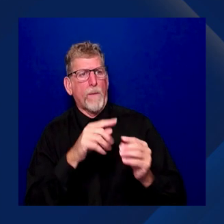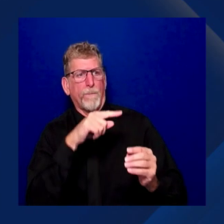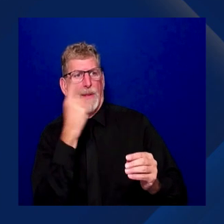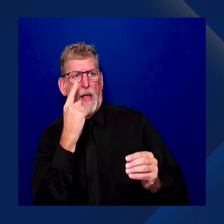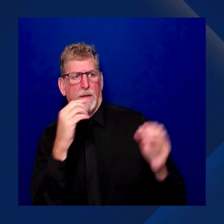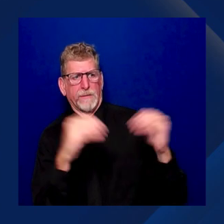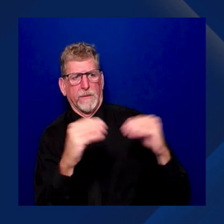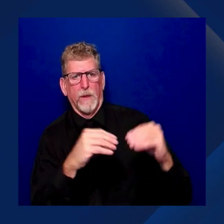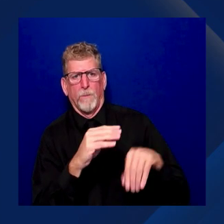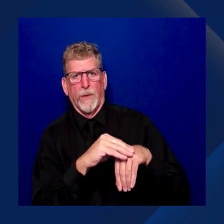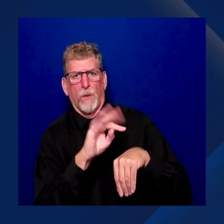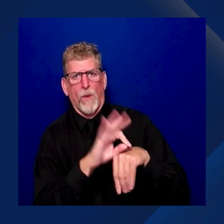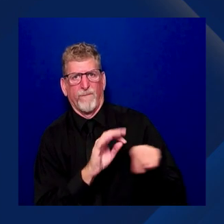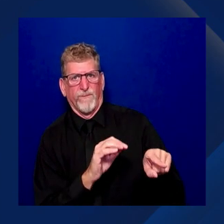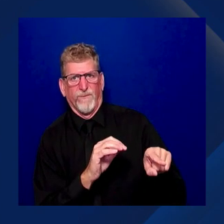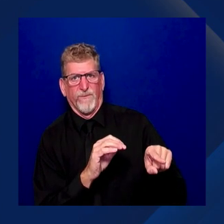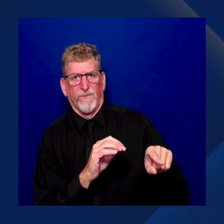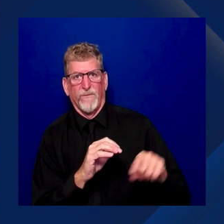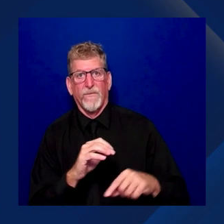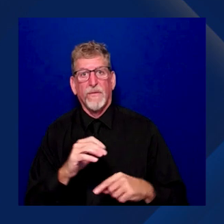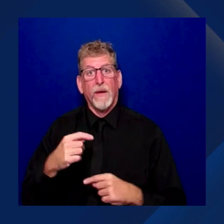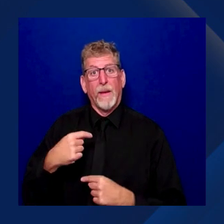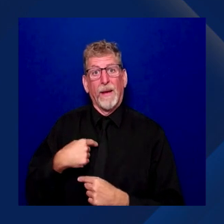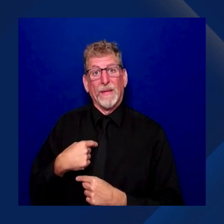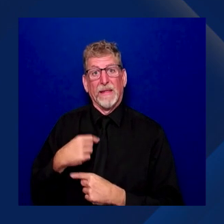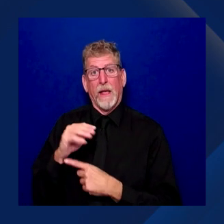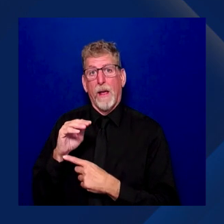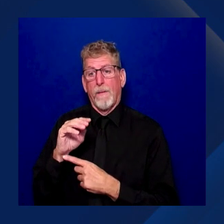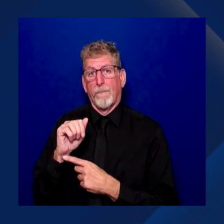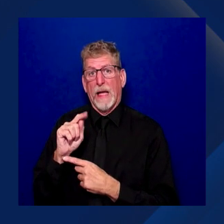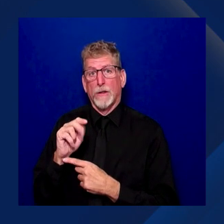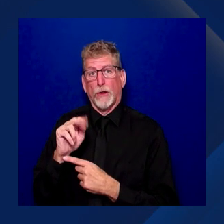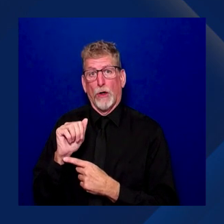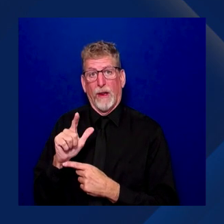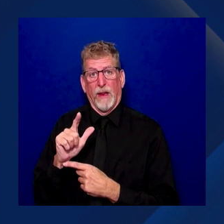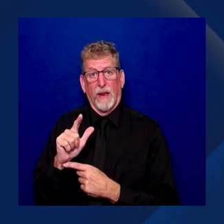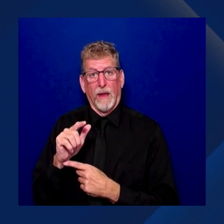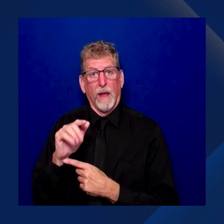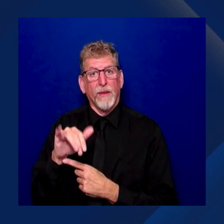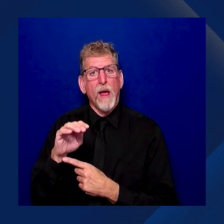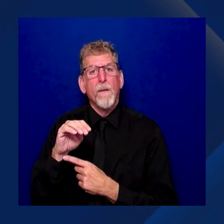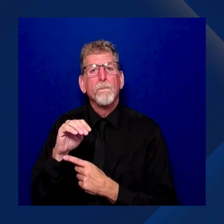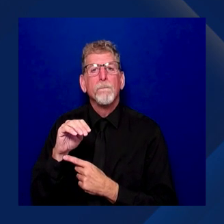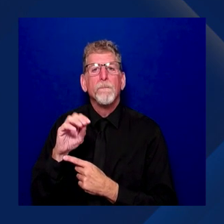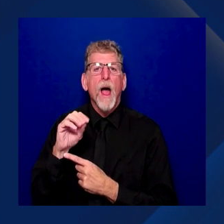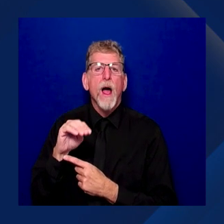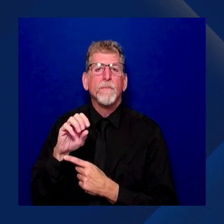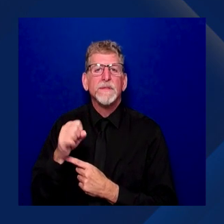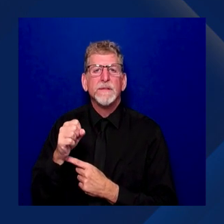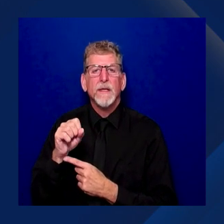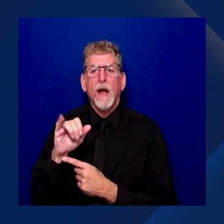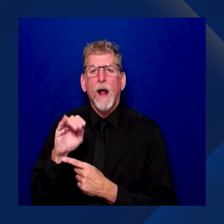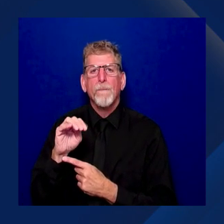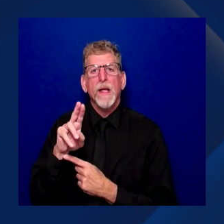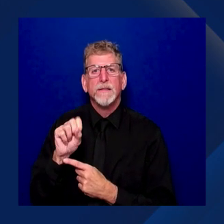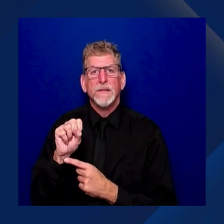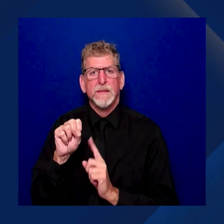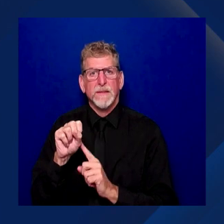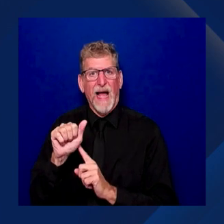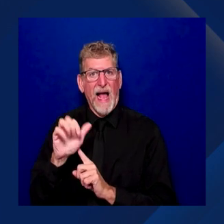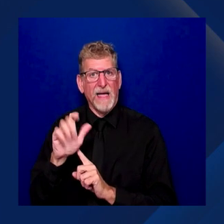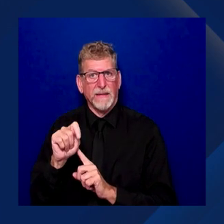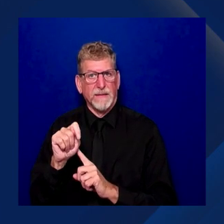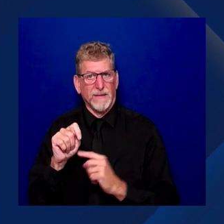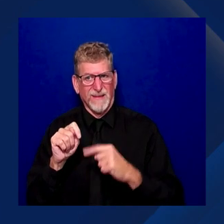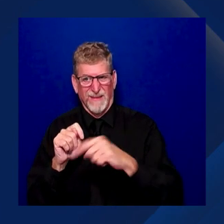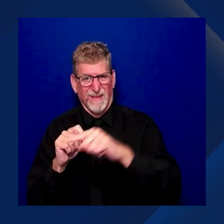robust maternal health workforce investment, which is included in the Build Back Better Act. The need is urgent. The March of